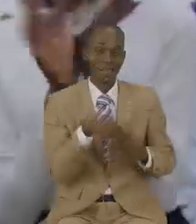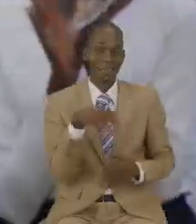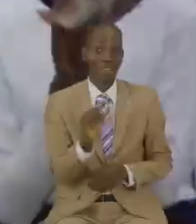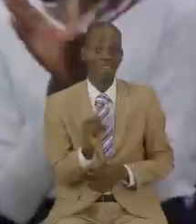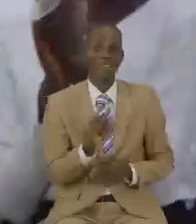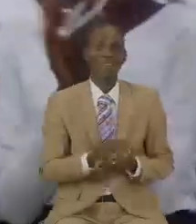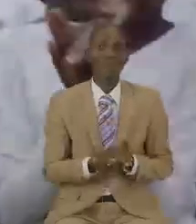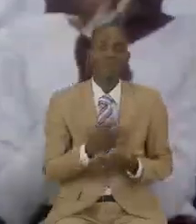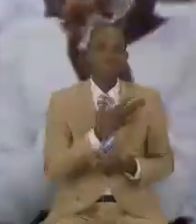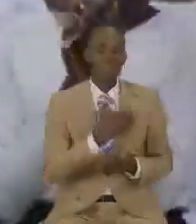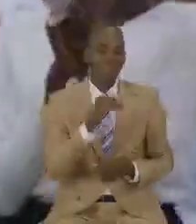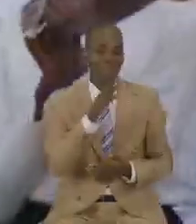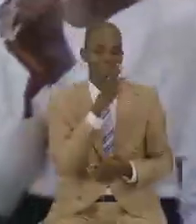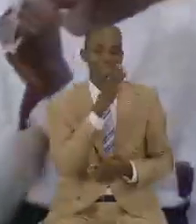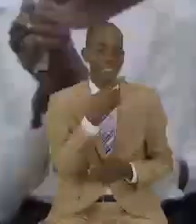and said,